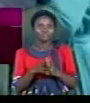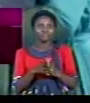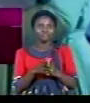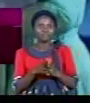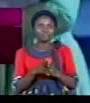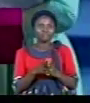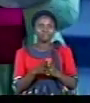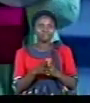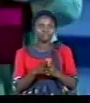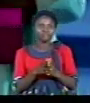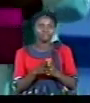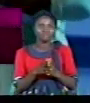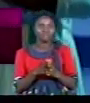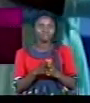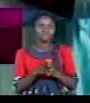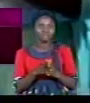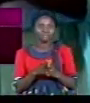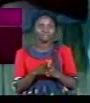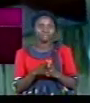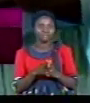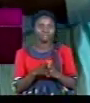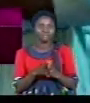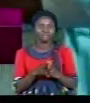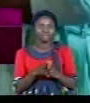Brethren, praise the Lord.